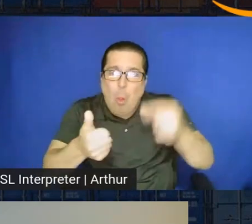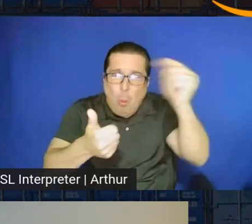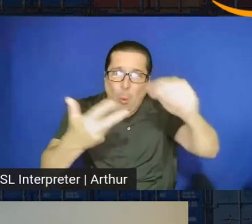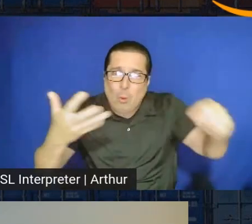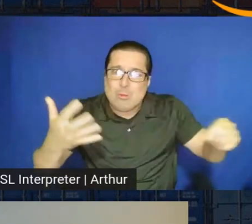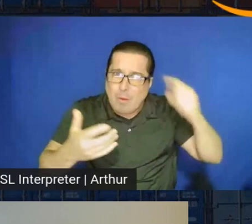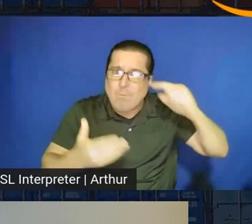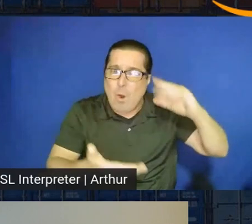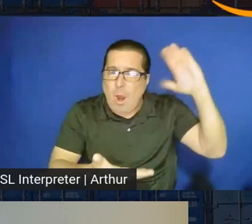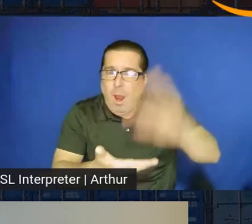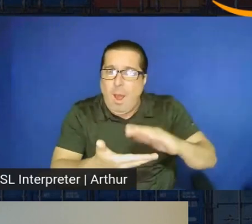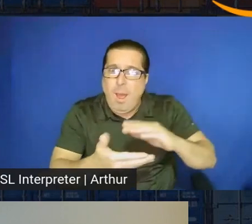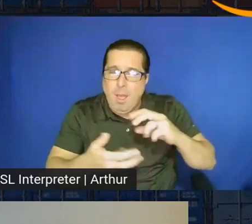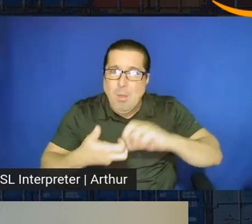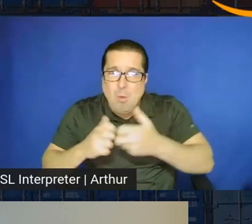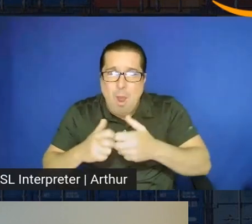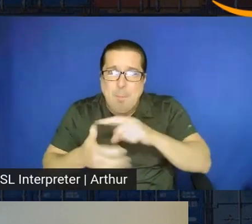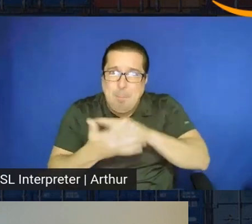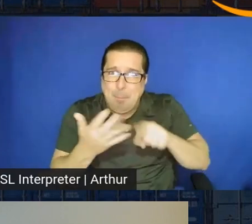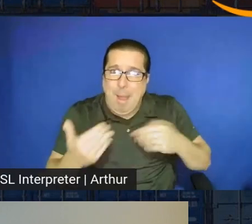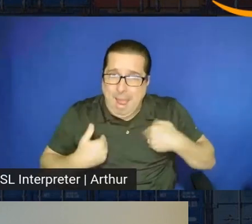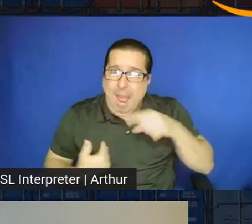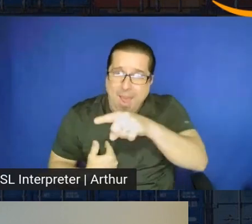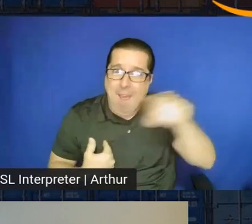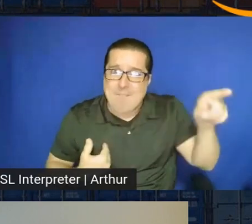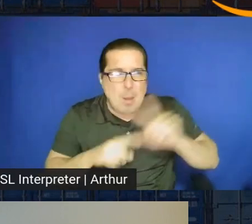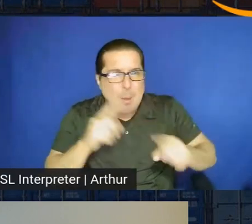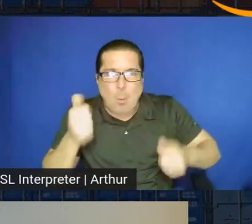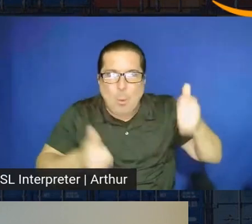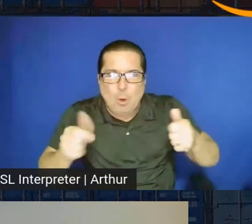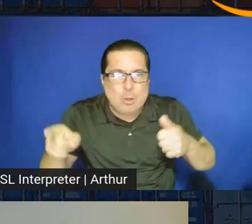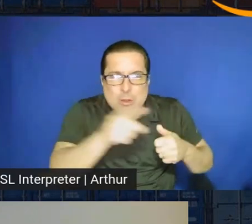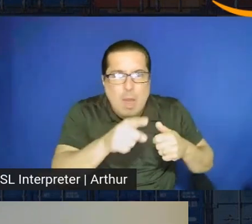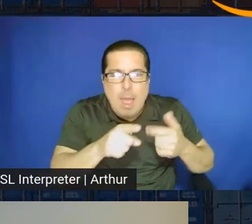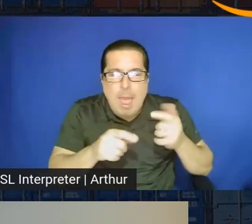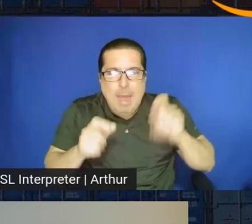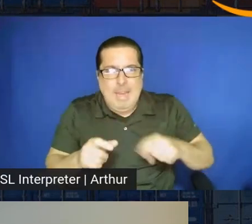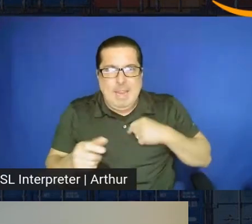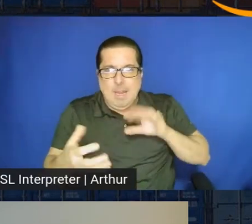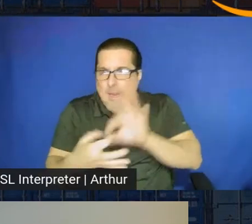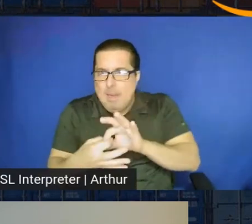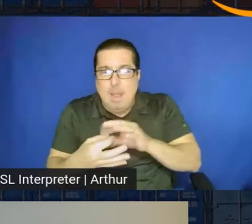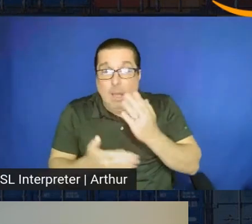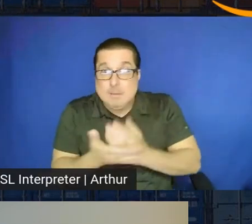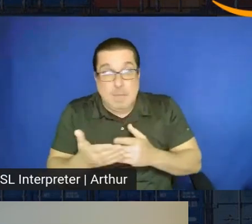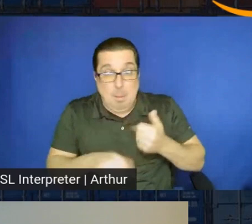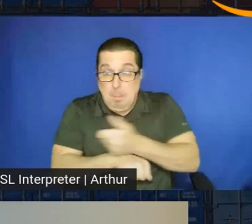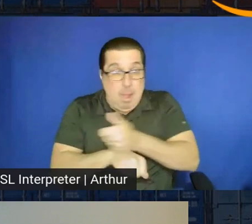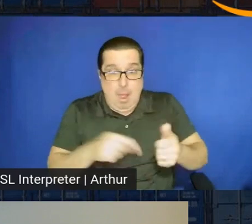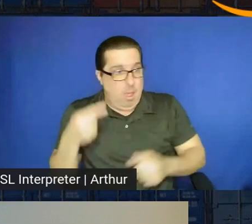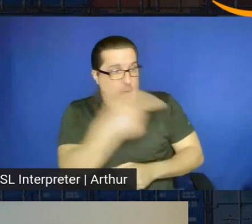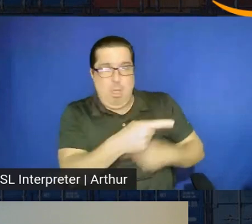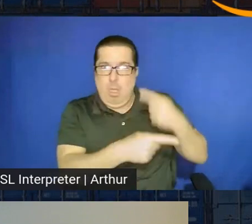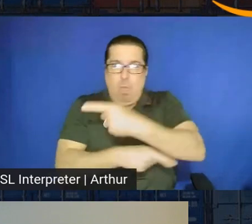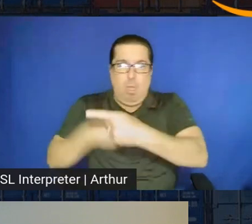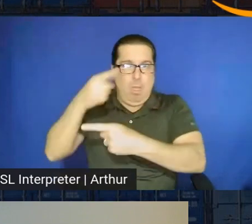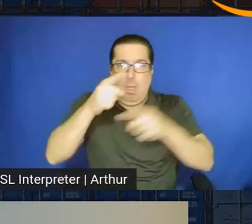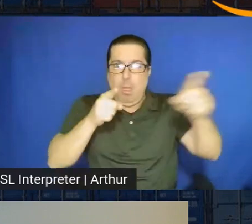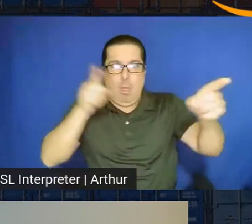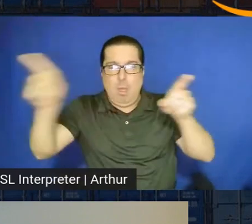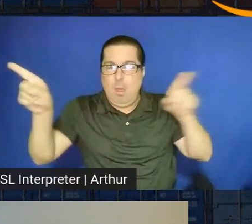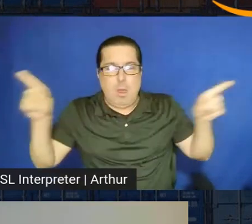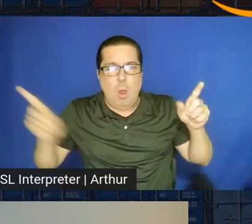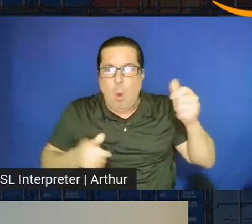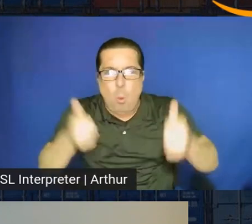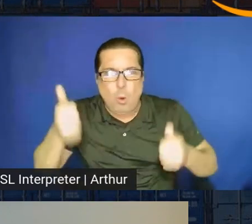multiple vendors for their support of those components, as well as a lot of finger pointing during their troubleshooting sessions. Right? And for those kind